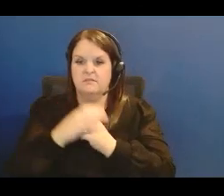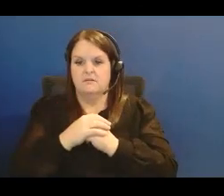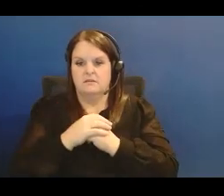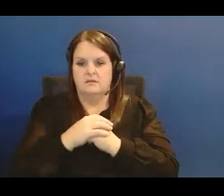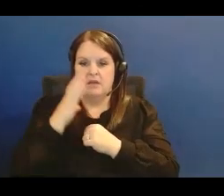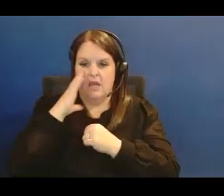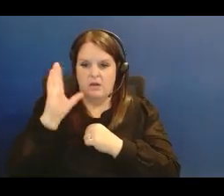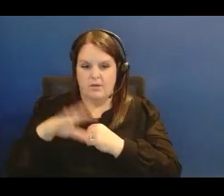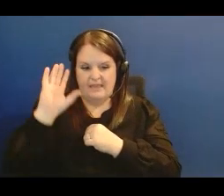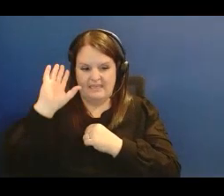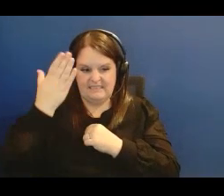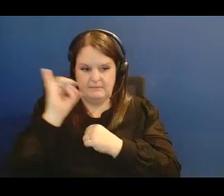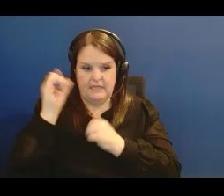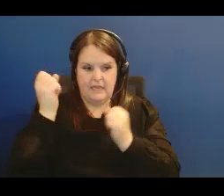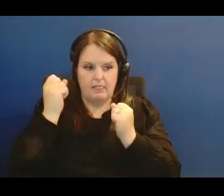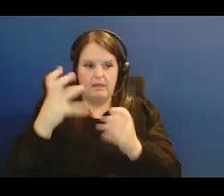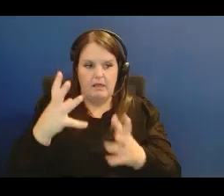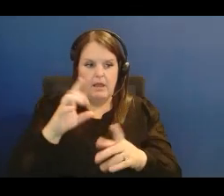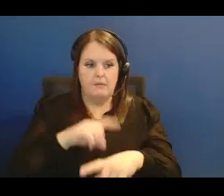seems like quite a bit, but